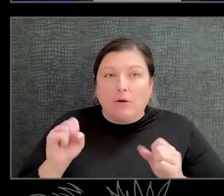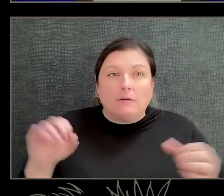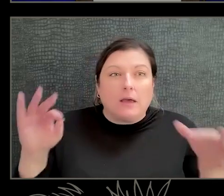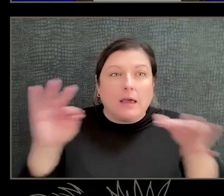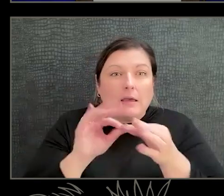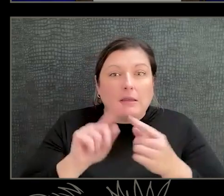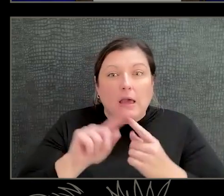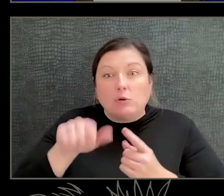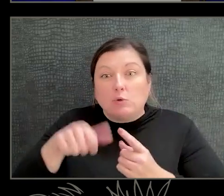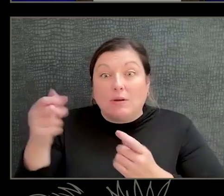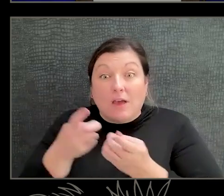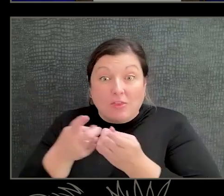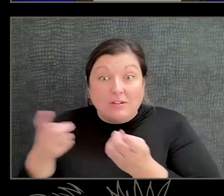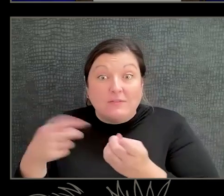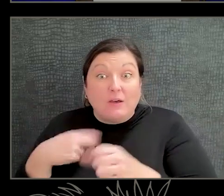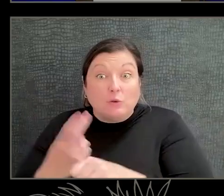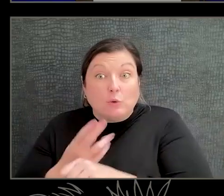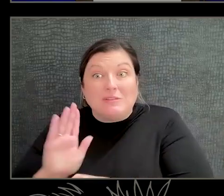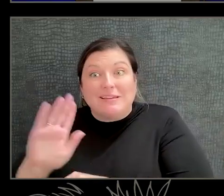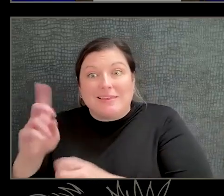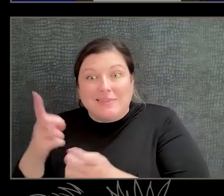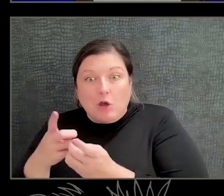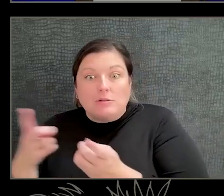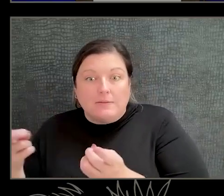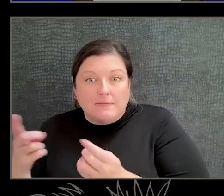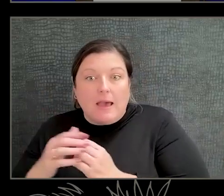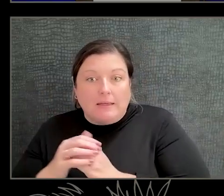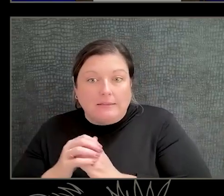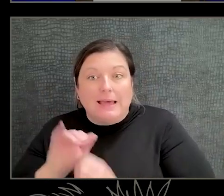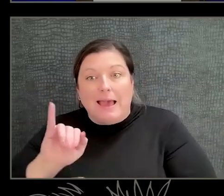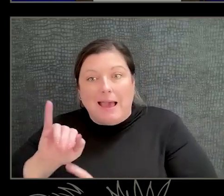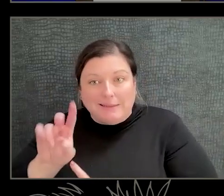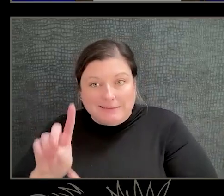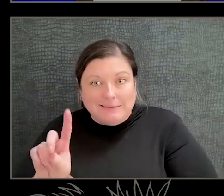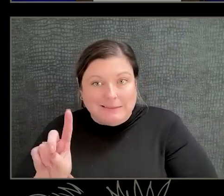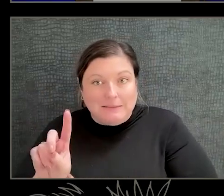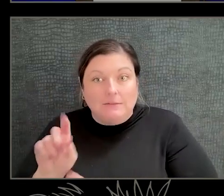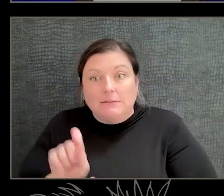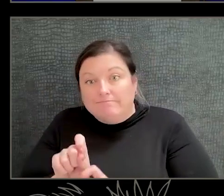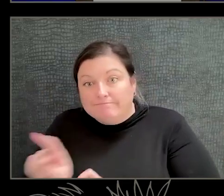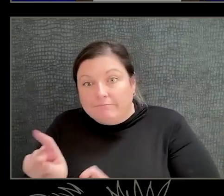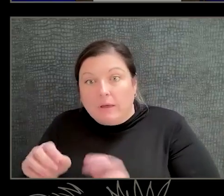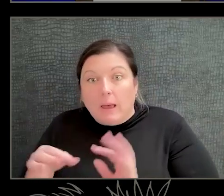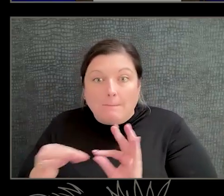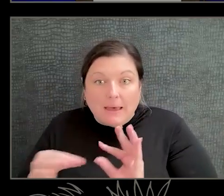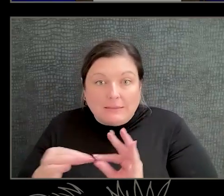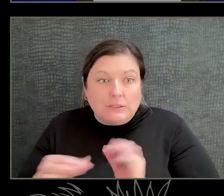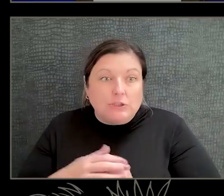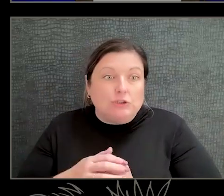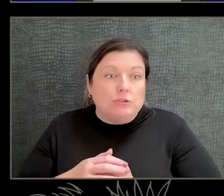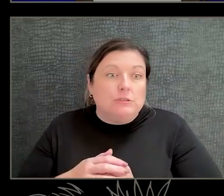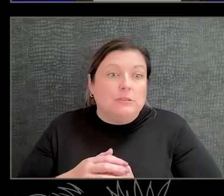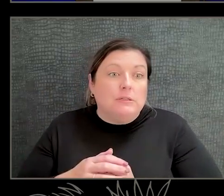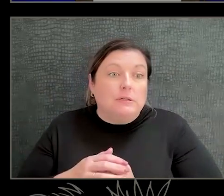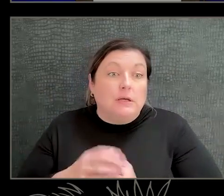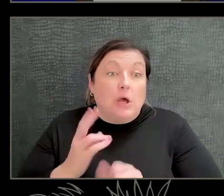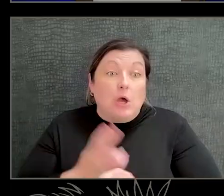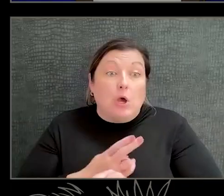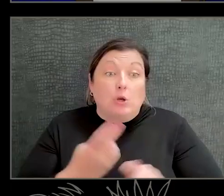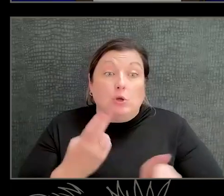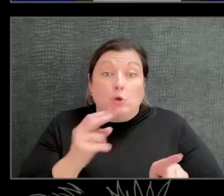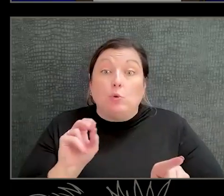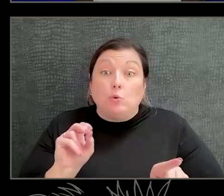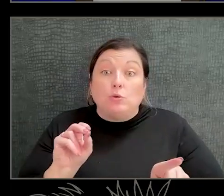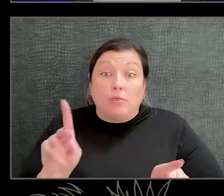another device using their device ID, and you can send a message and also use this hook to like